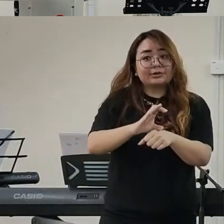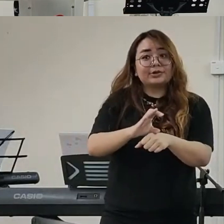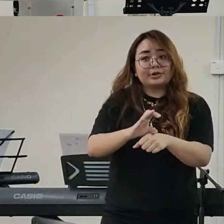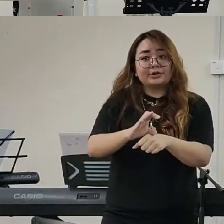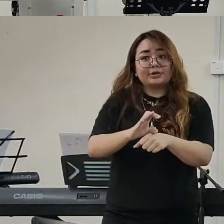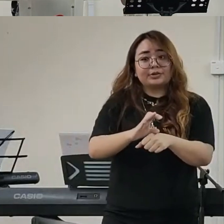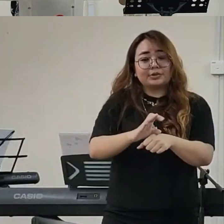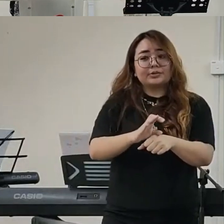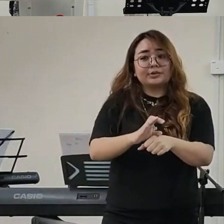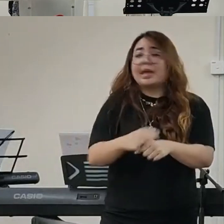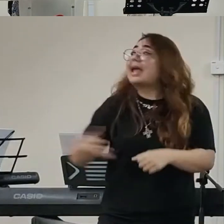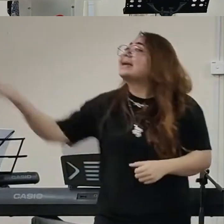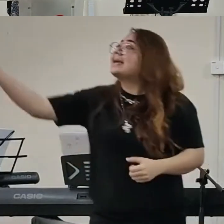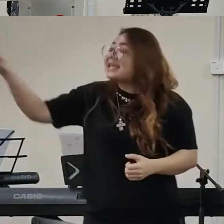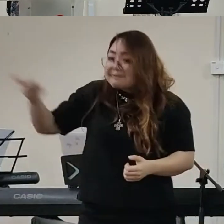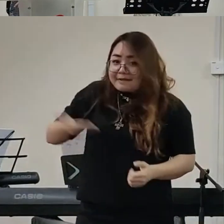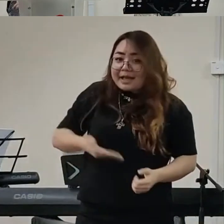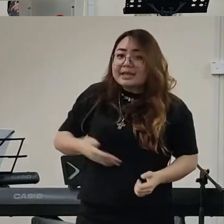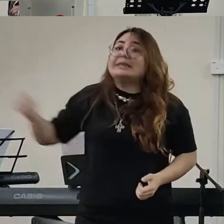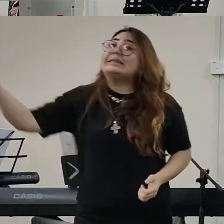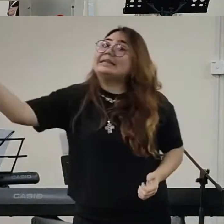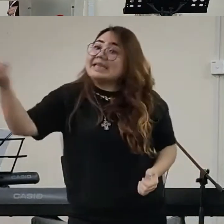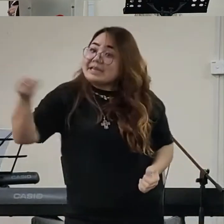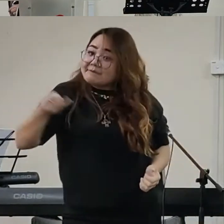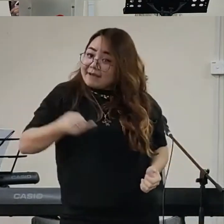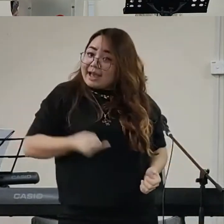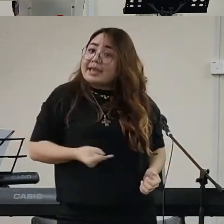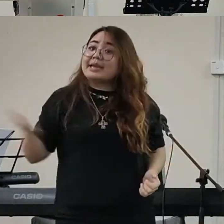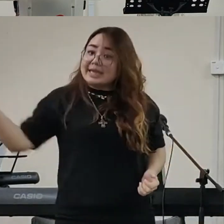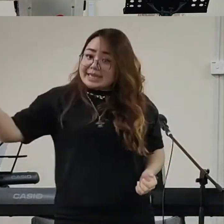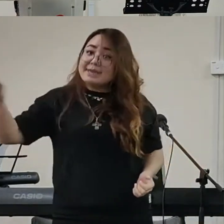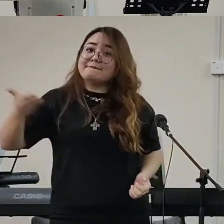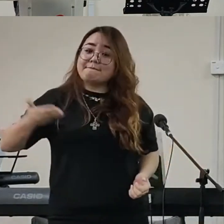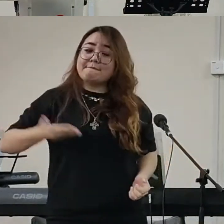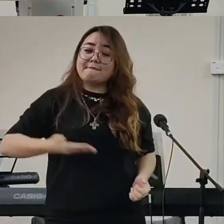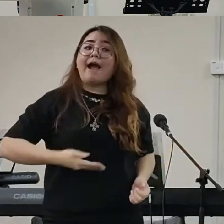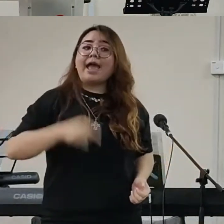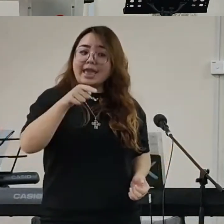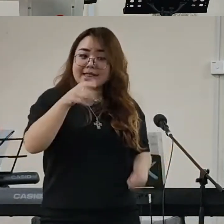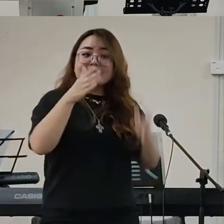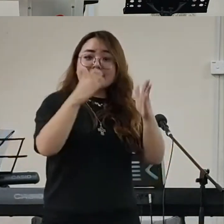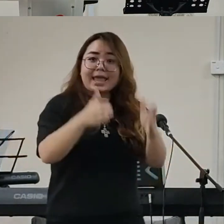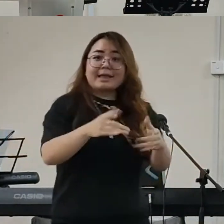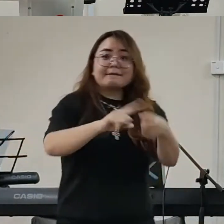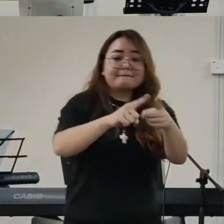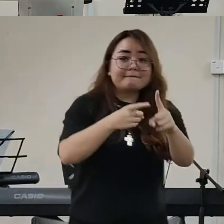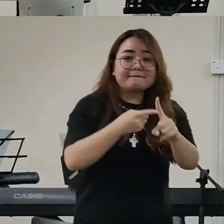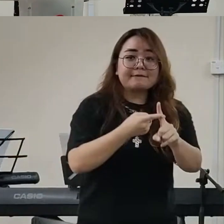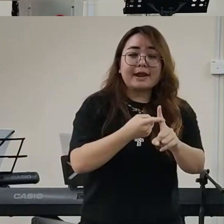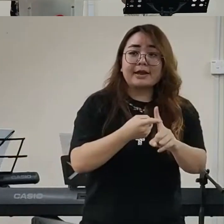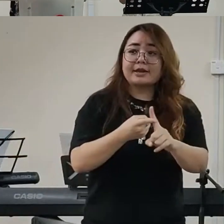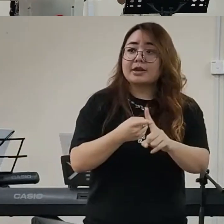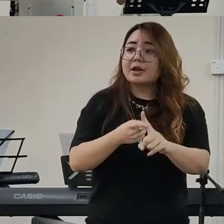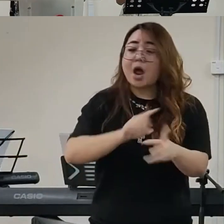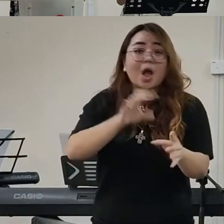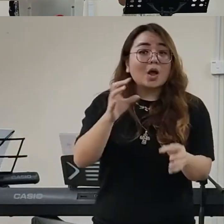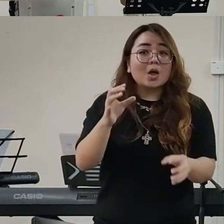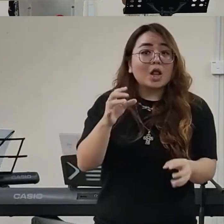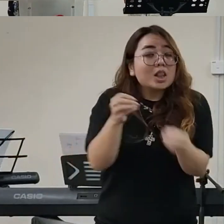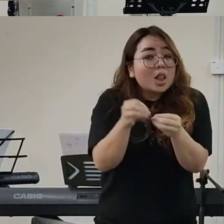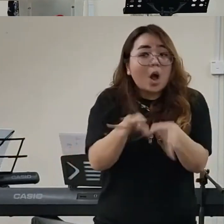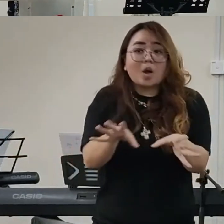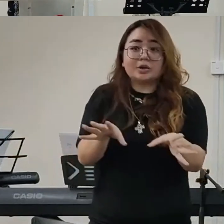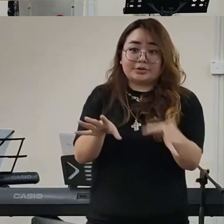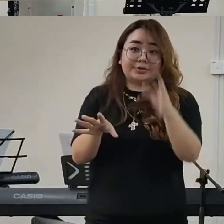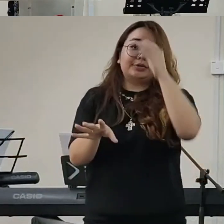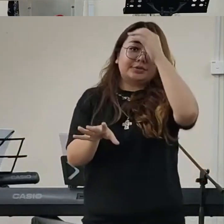my business. That's not biblical. That's not biblical. Based on the word, we need to look out those who are lost. Maybe if you can't do much, you